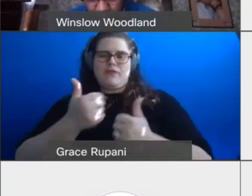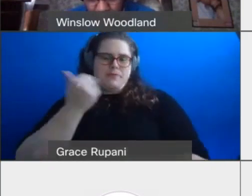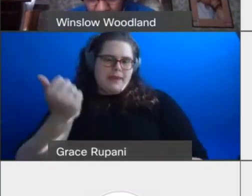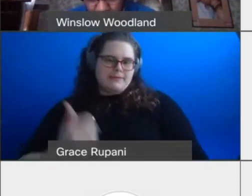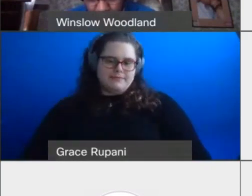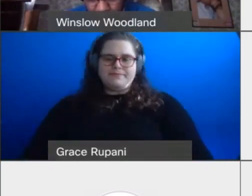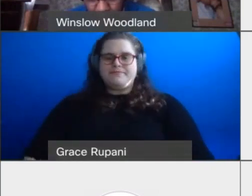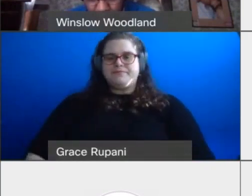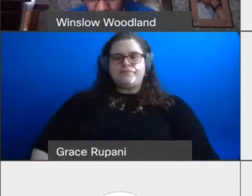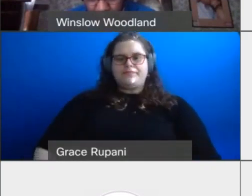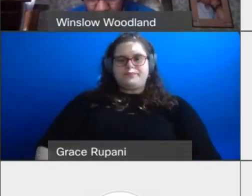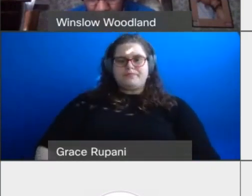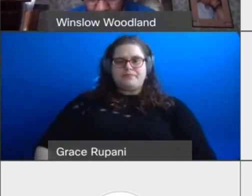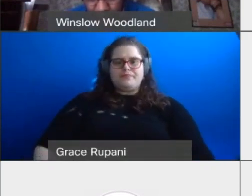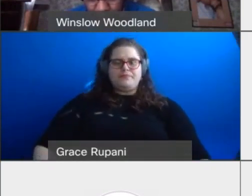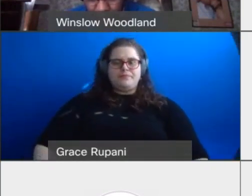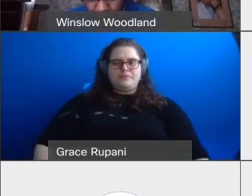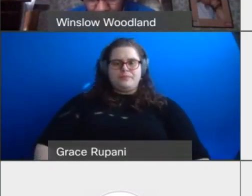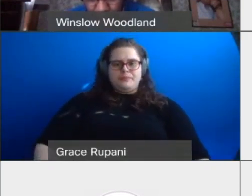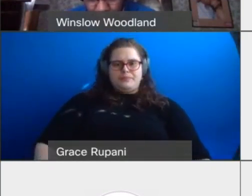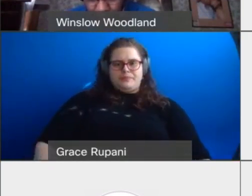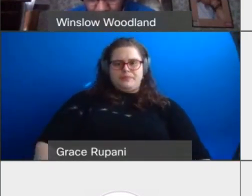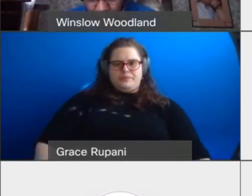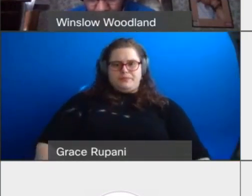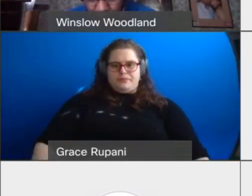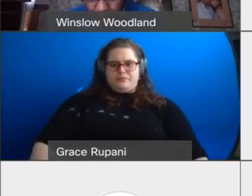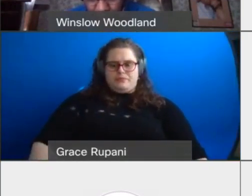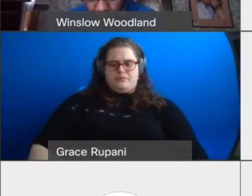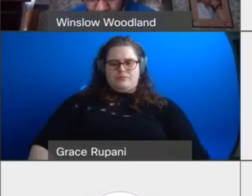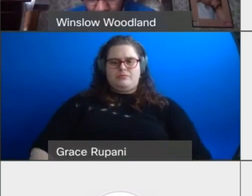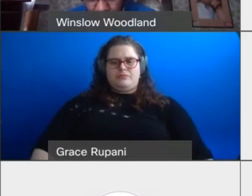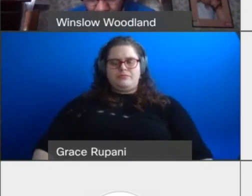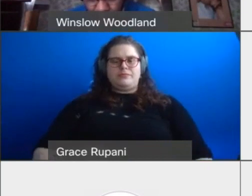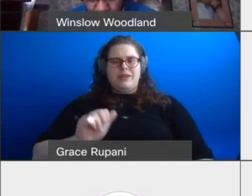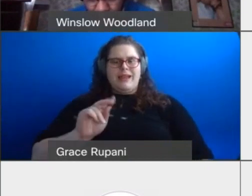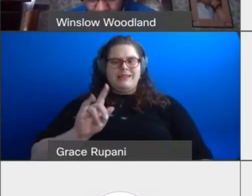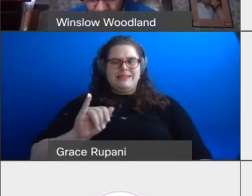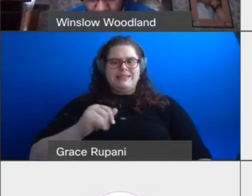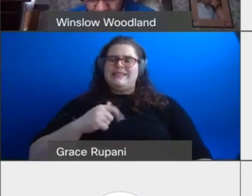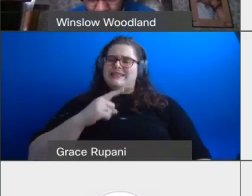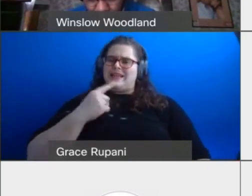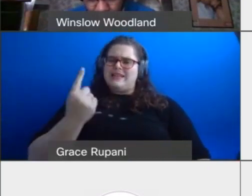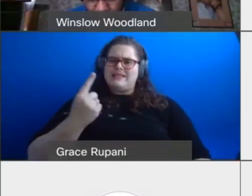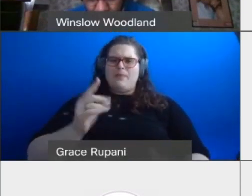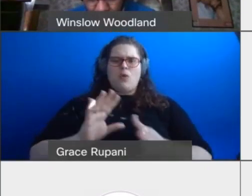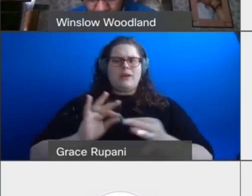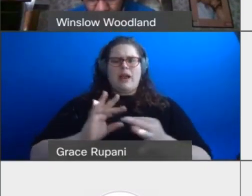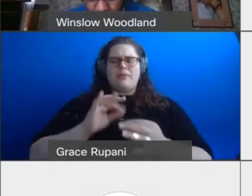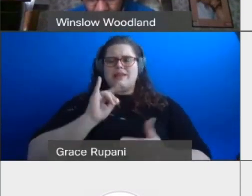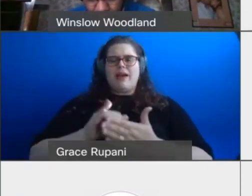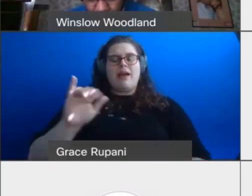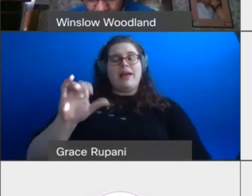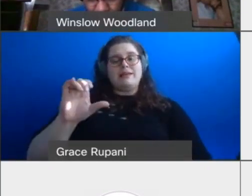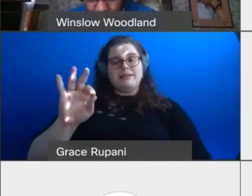So someone has commented that the process for registering folks from ICFs and res tabs for